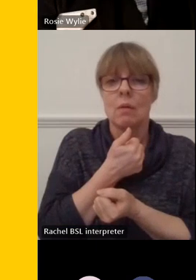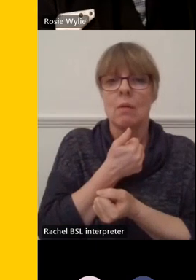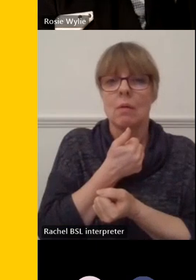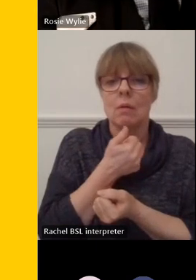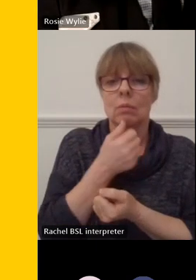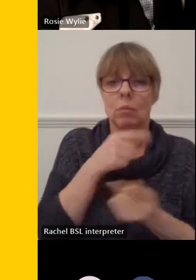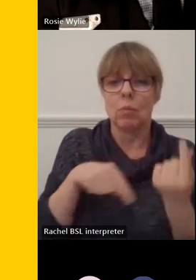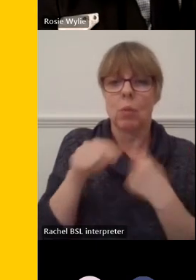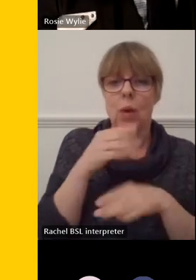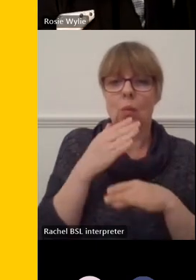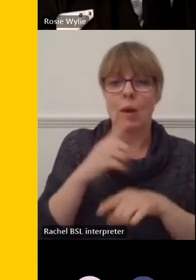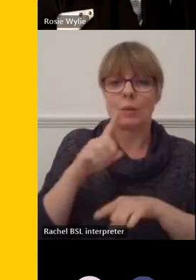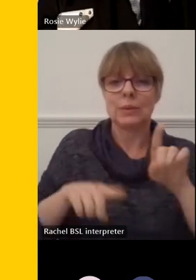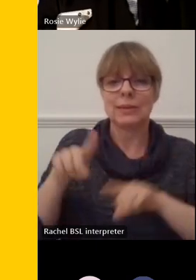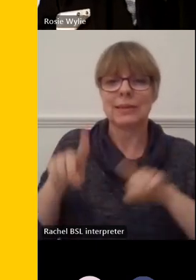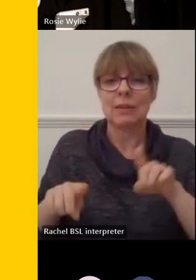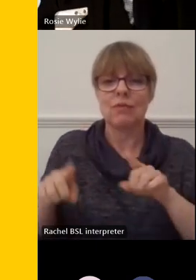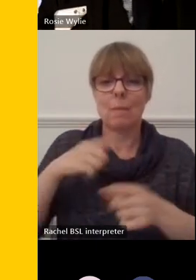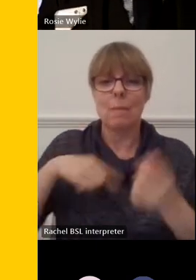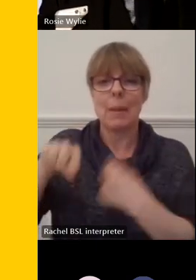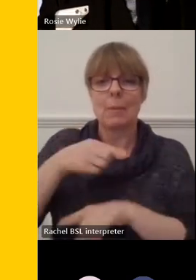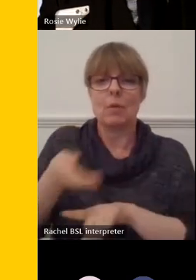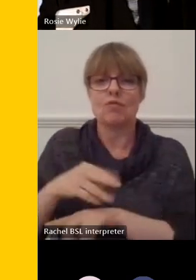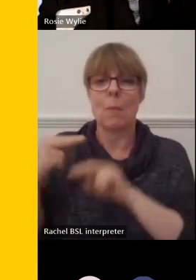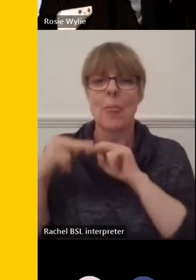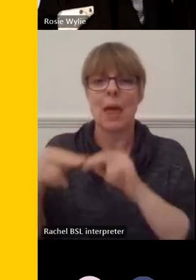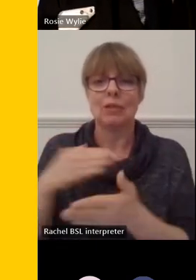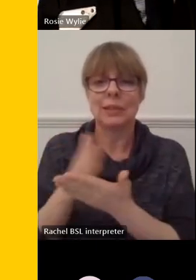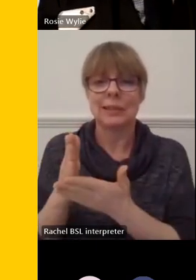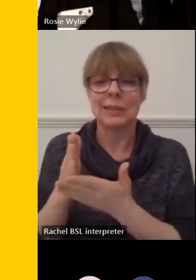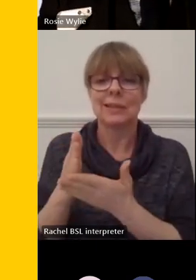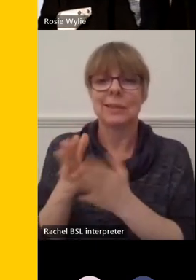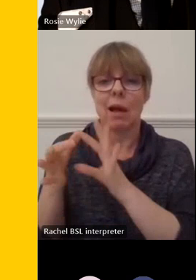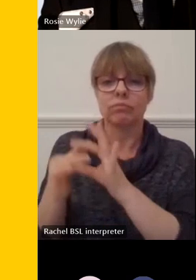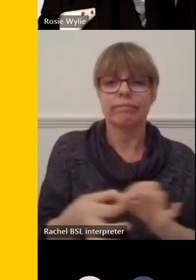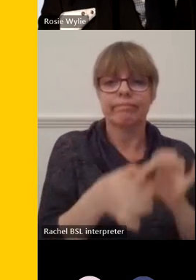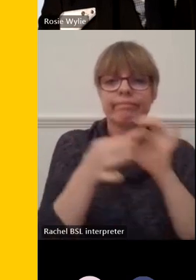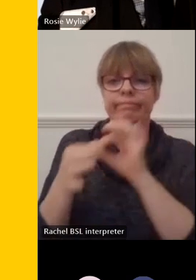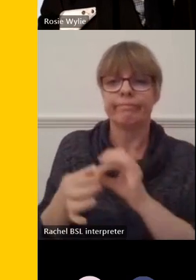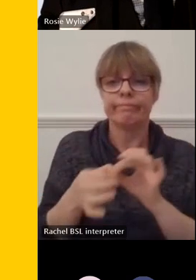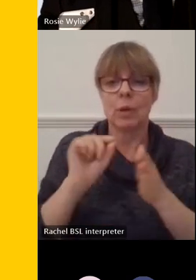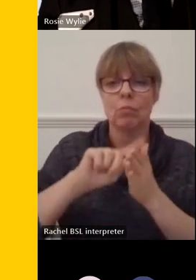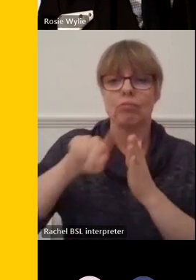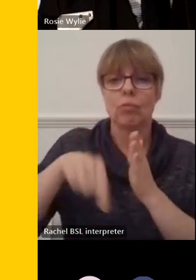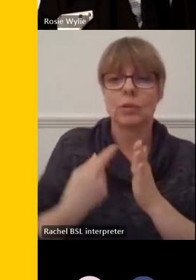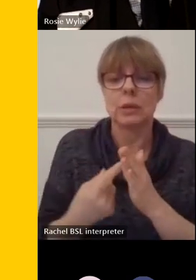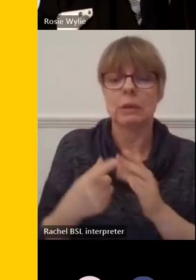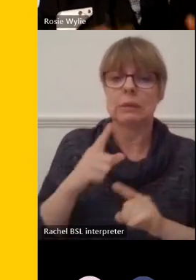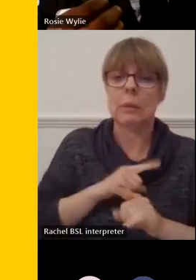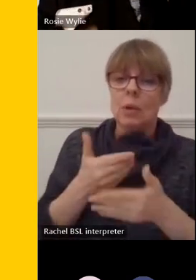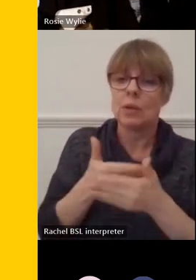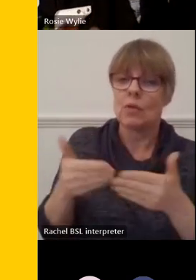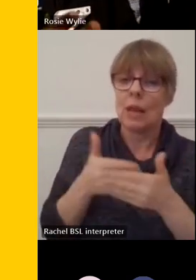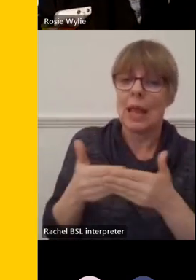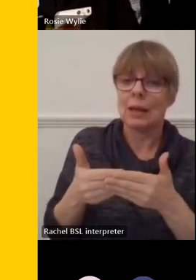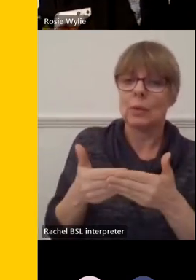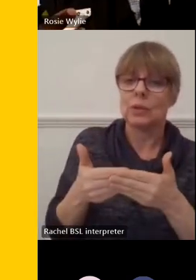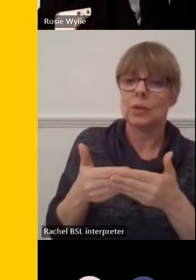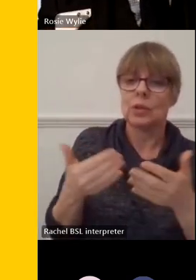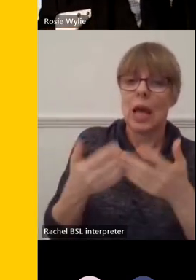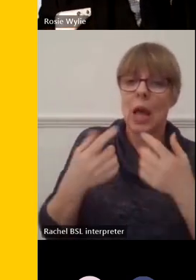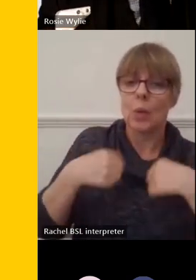work with different partners in the heritage sectors, and how that also because of the language aspect, how that uniquely